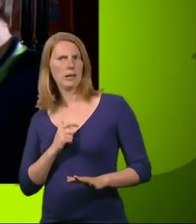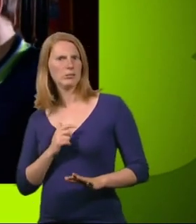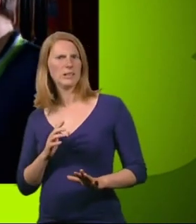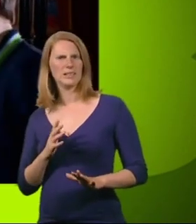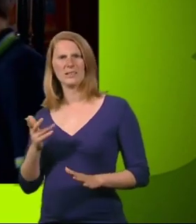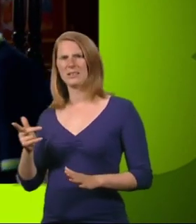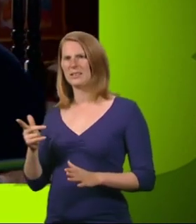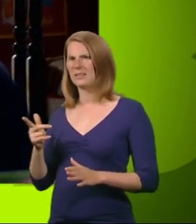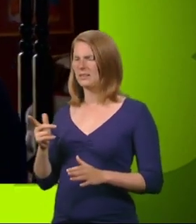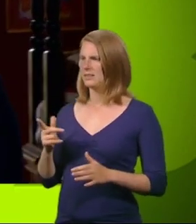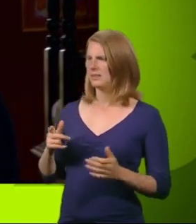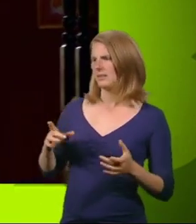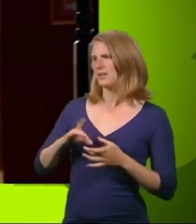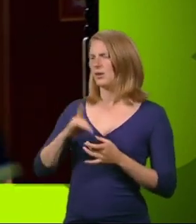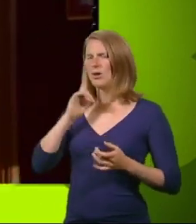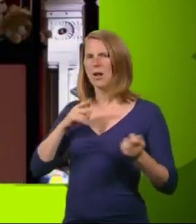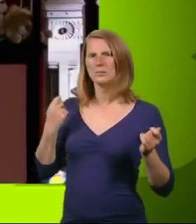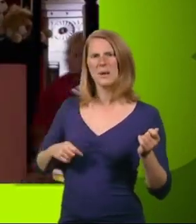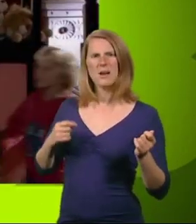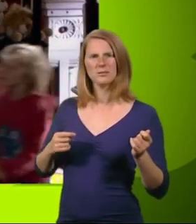The 90s girl band.